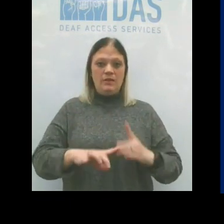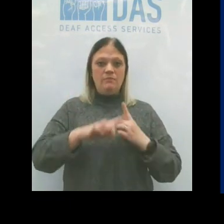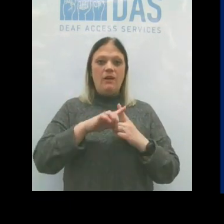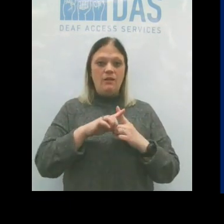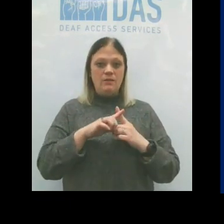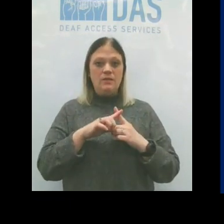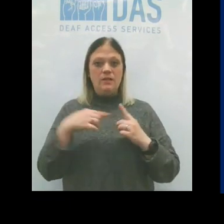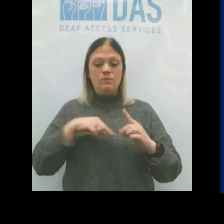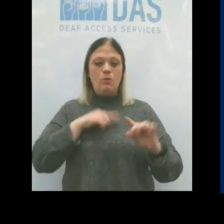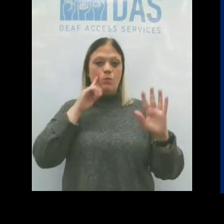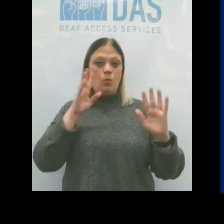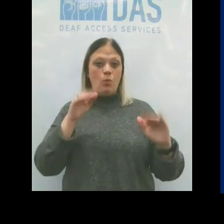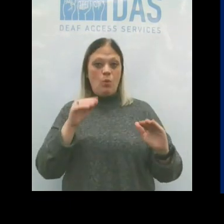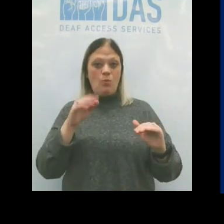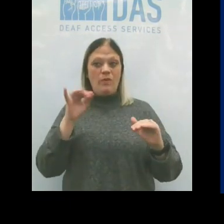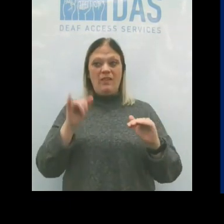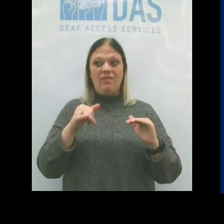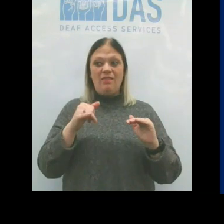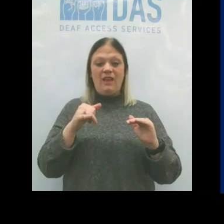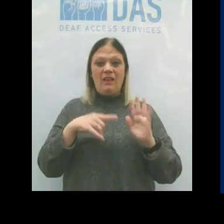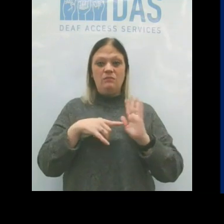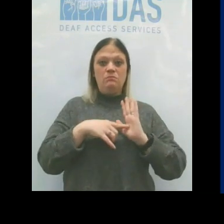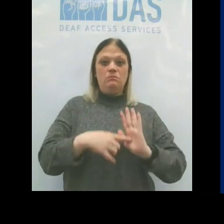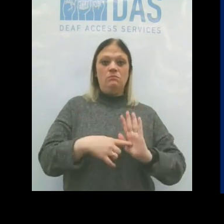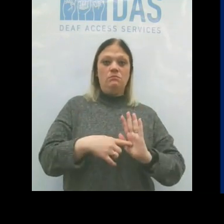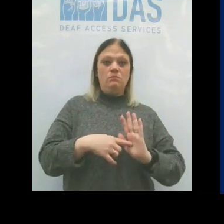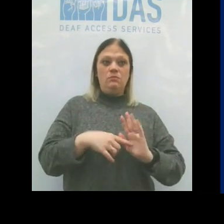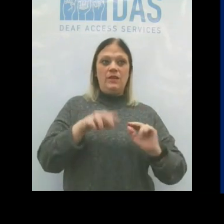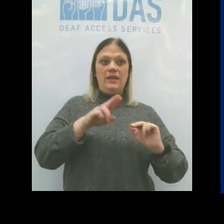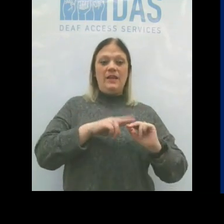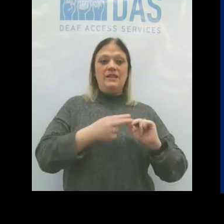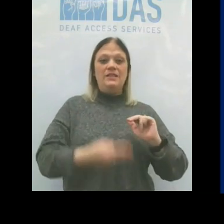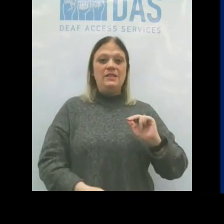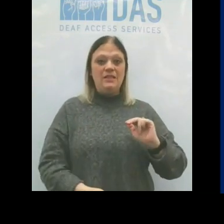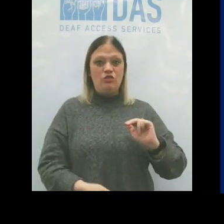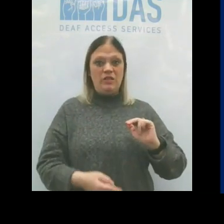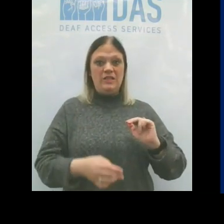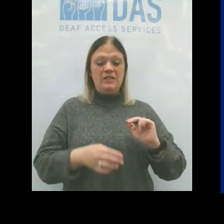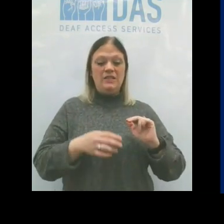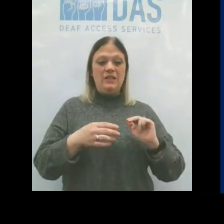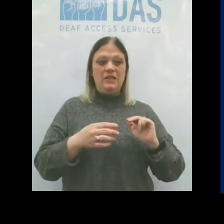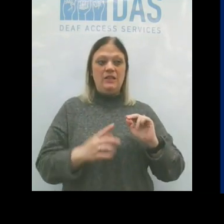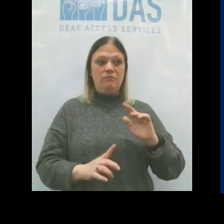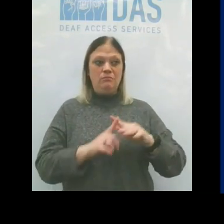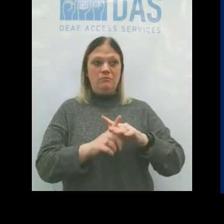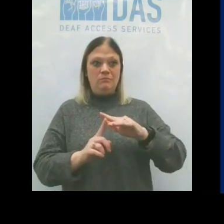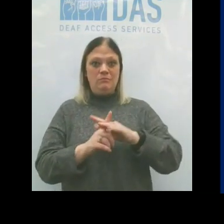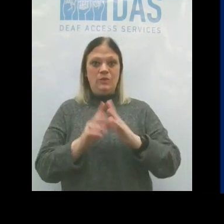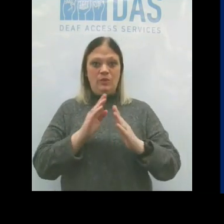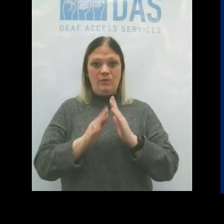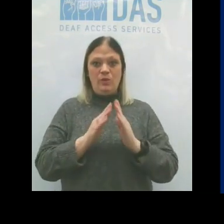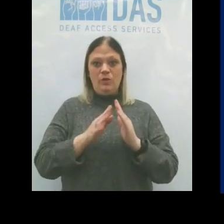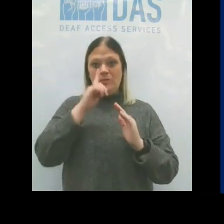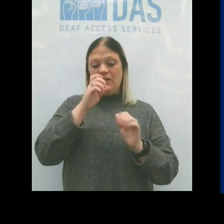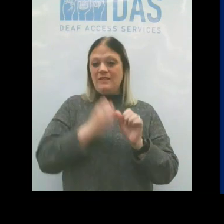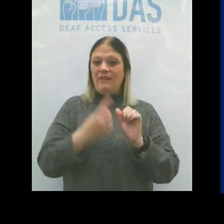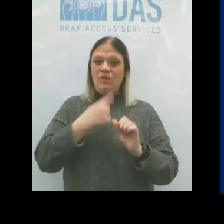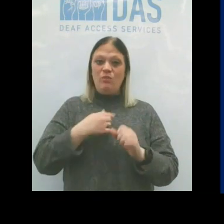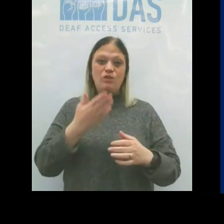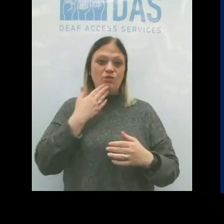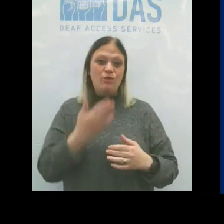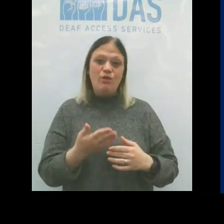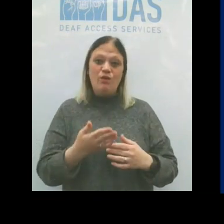So we're hoping that that is reflective of a decreasing prevalence in our community by everybody being good